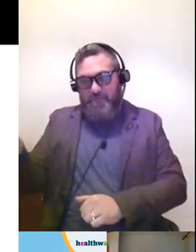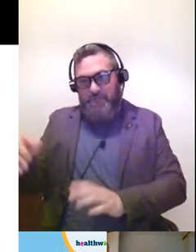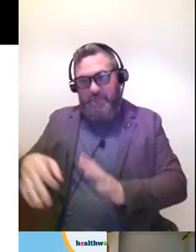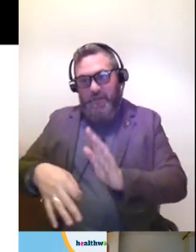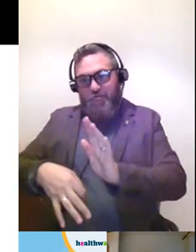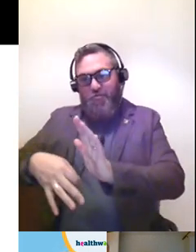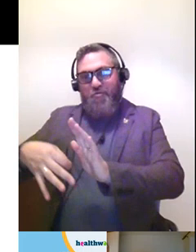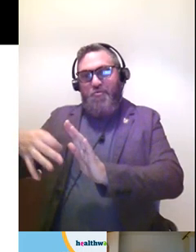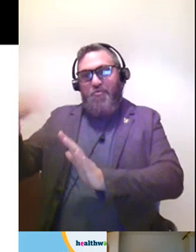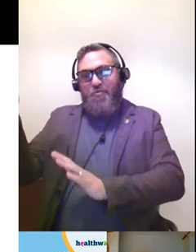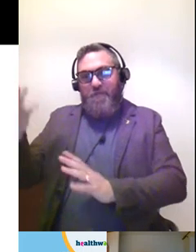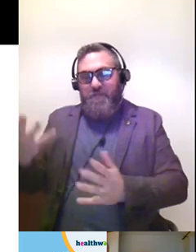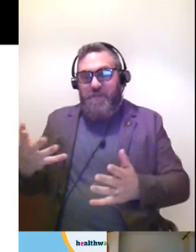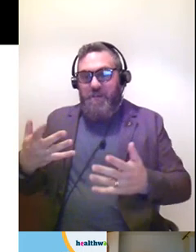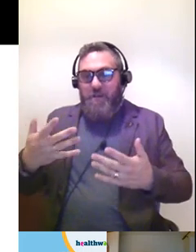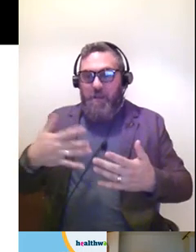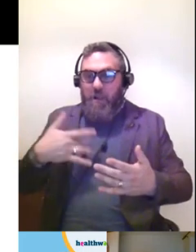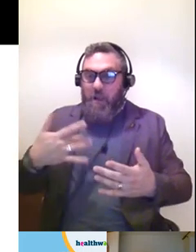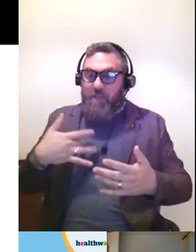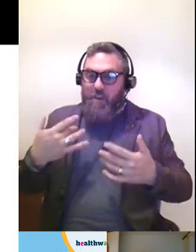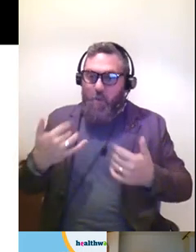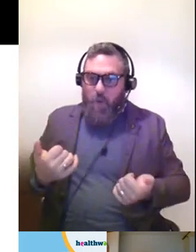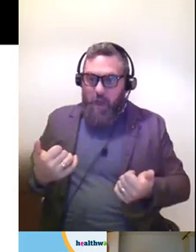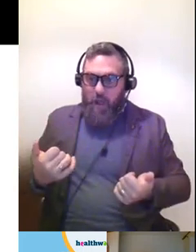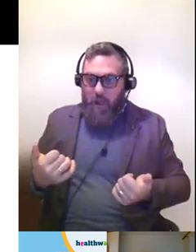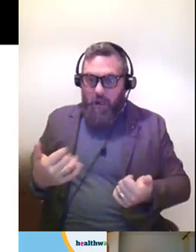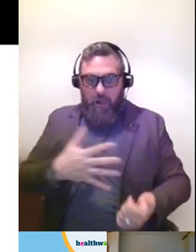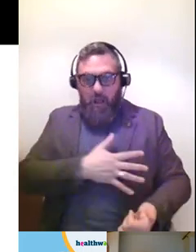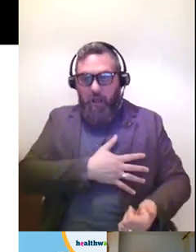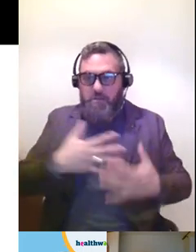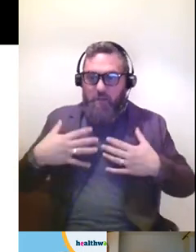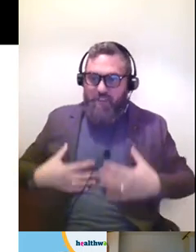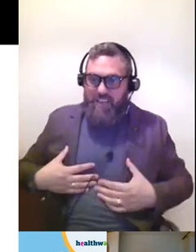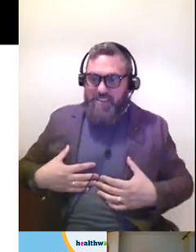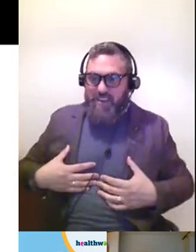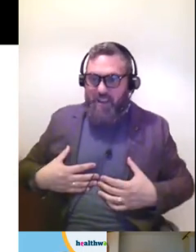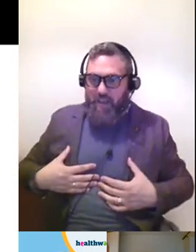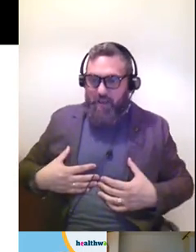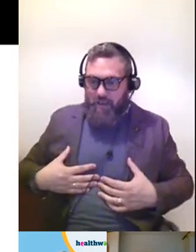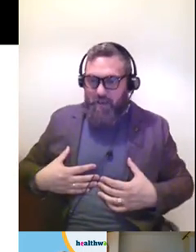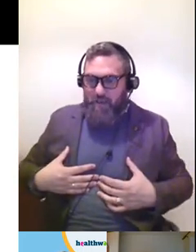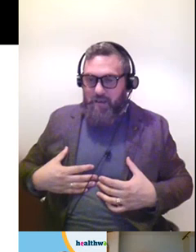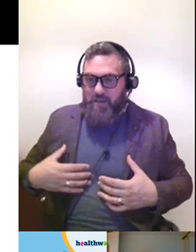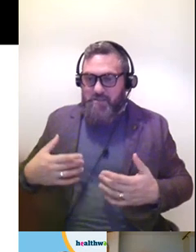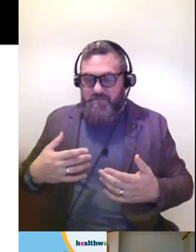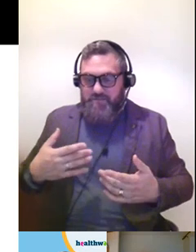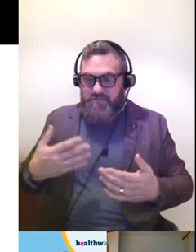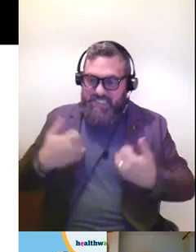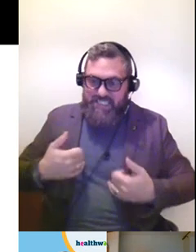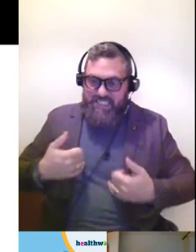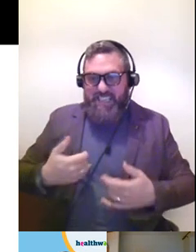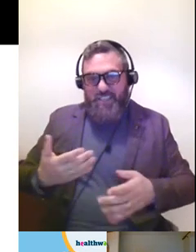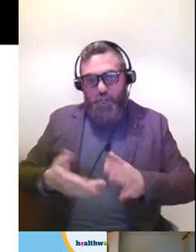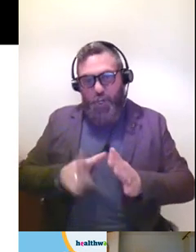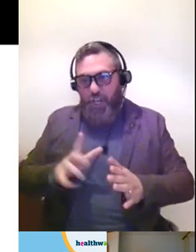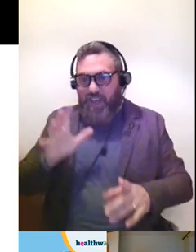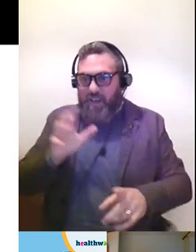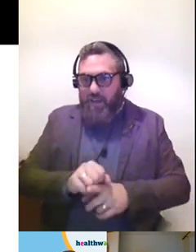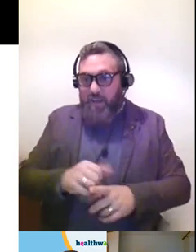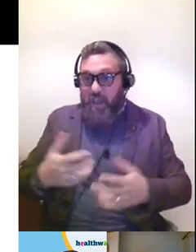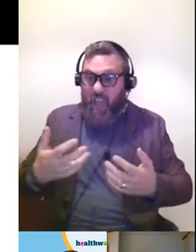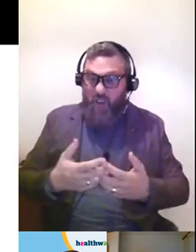situation. The living well, that cardiovascular disease, so important earlier identification, and how do we